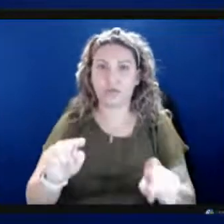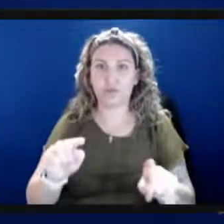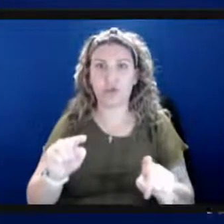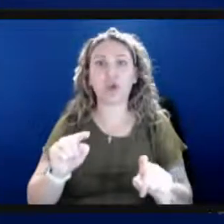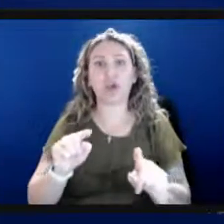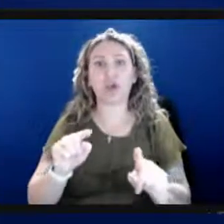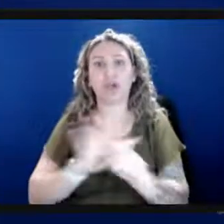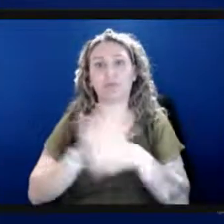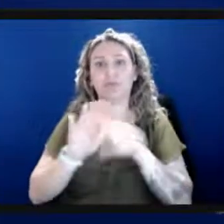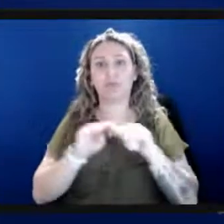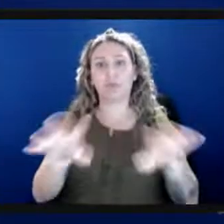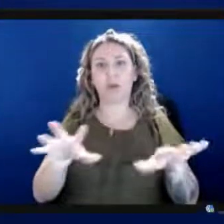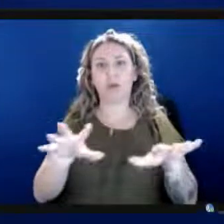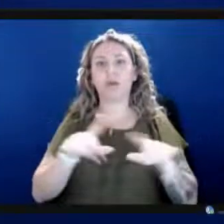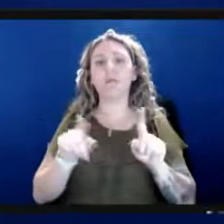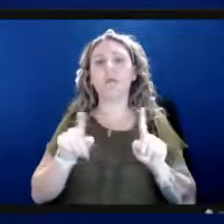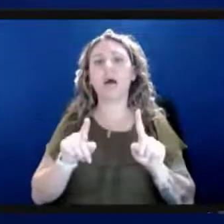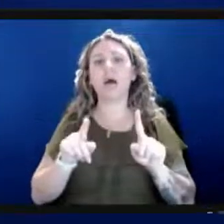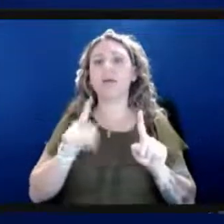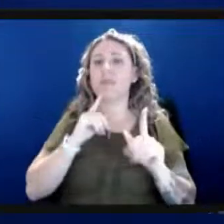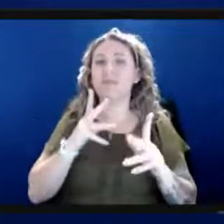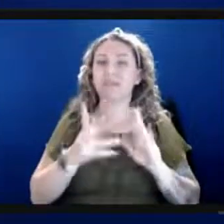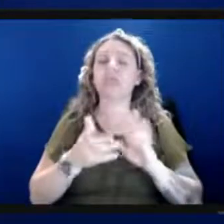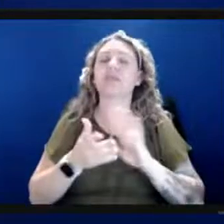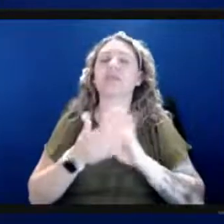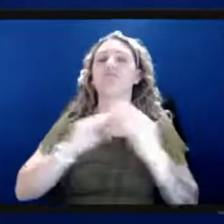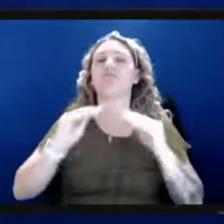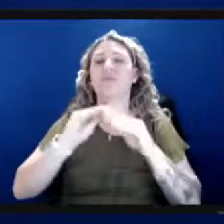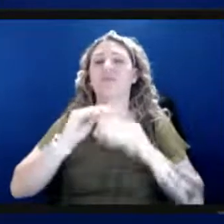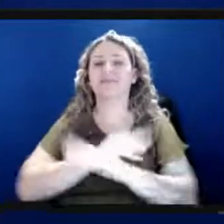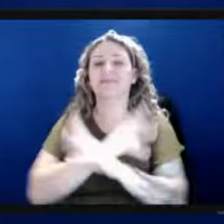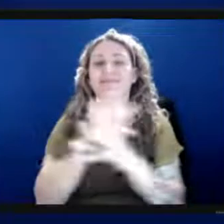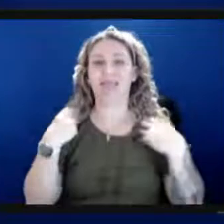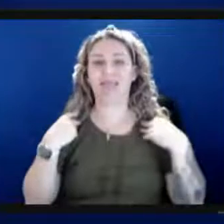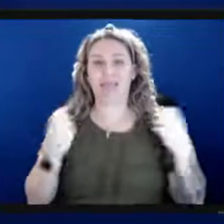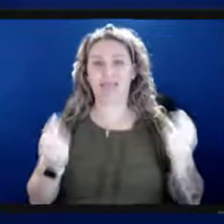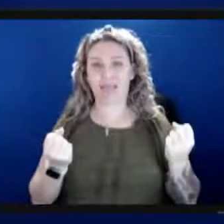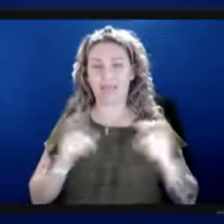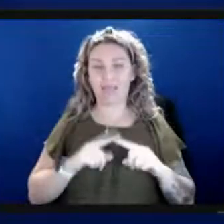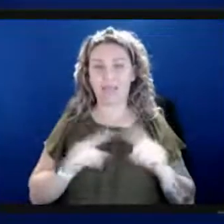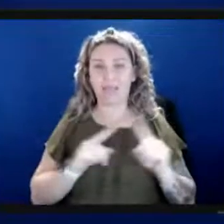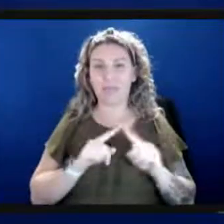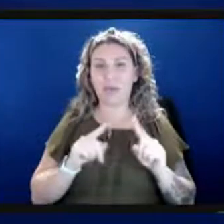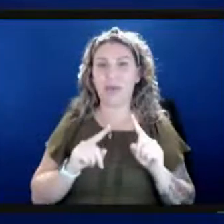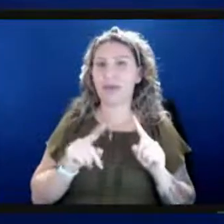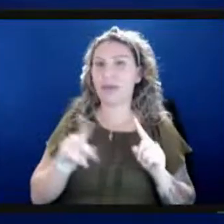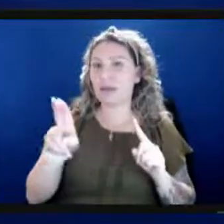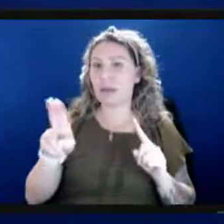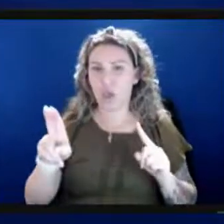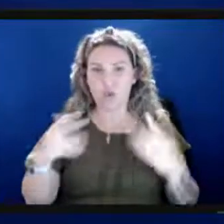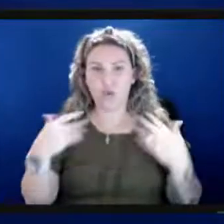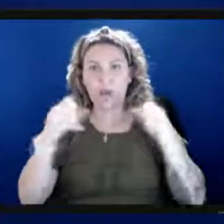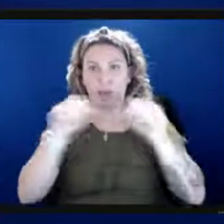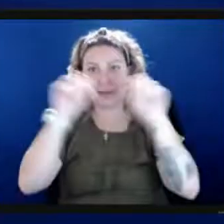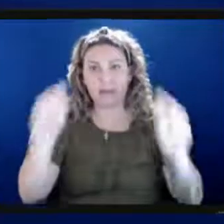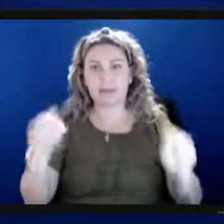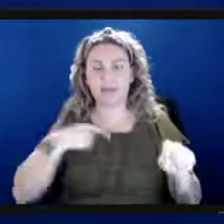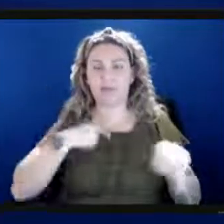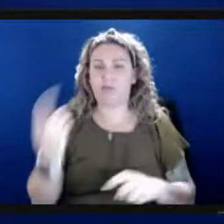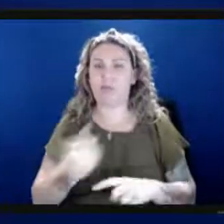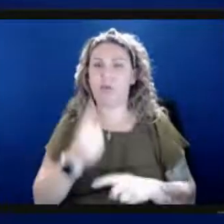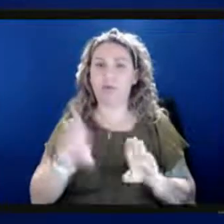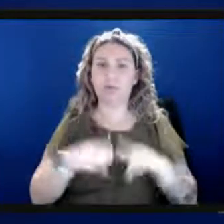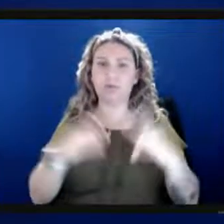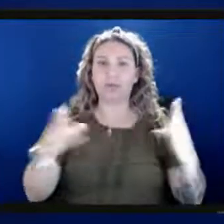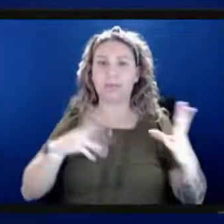went maybe via telehealth practices. Our University of Kansas Health System Addiction Treatment Center was always open. We always accepted new patients